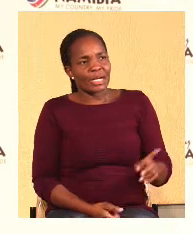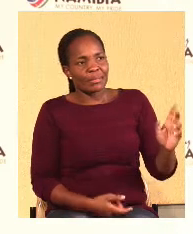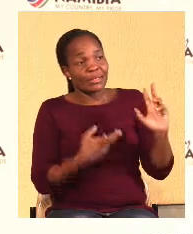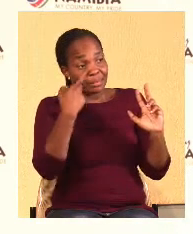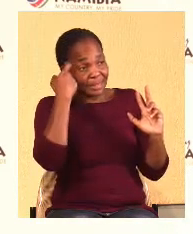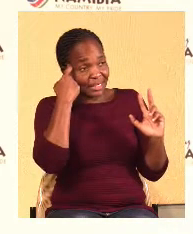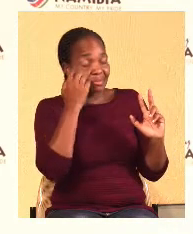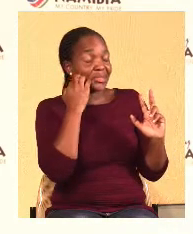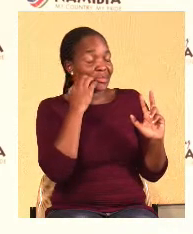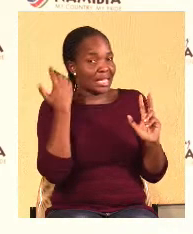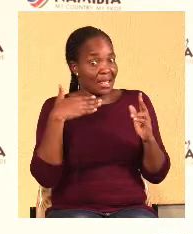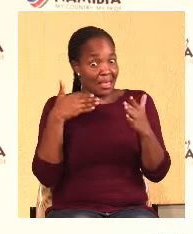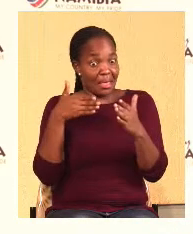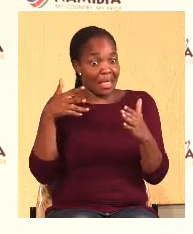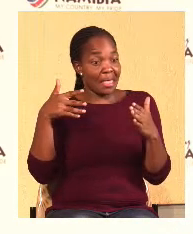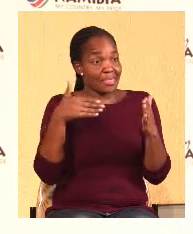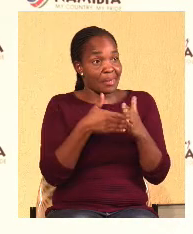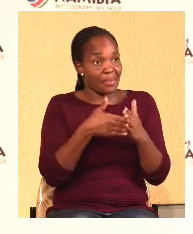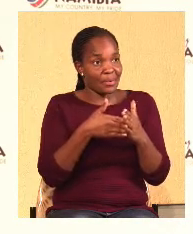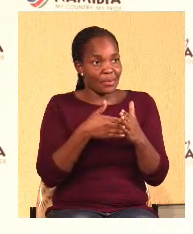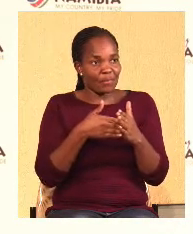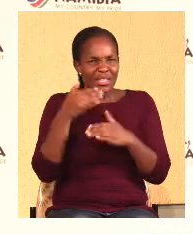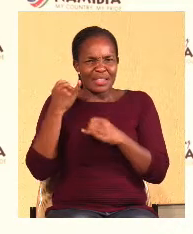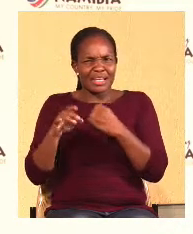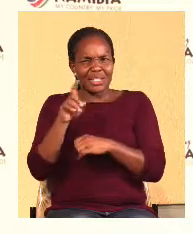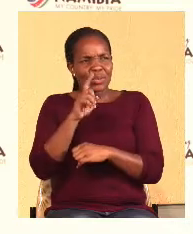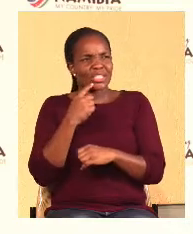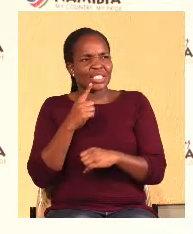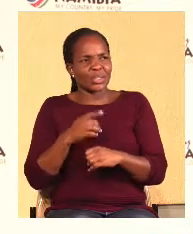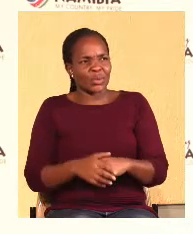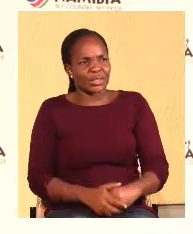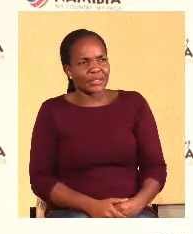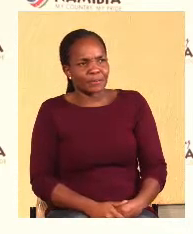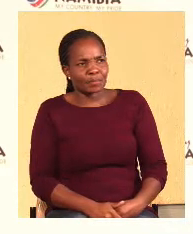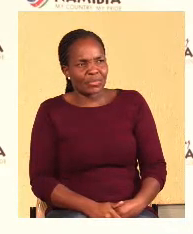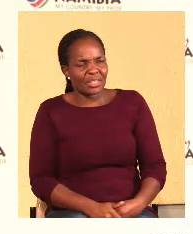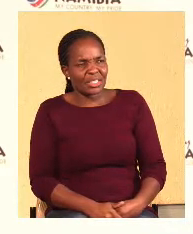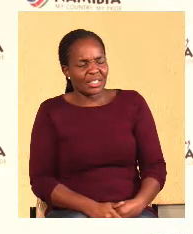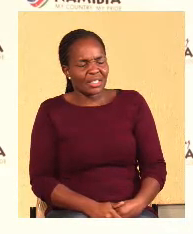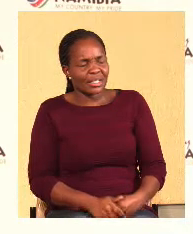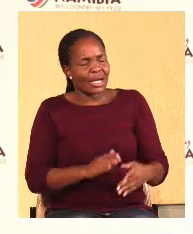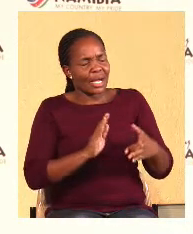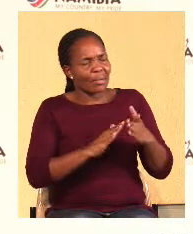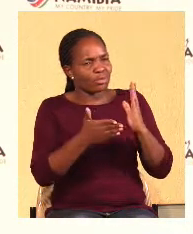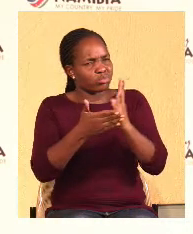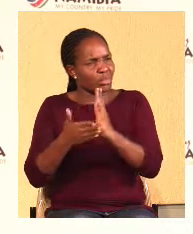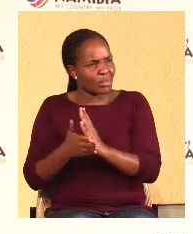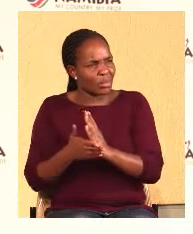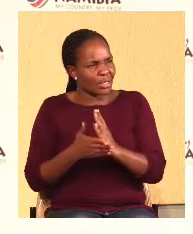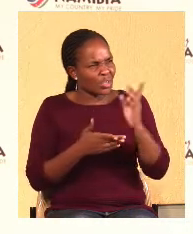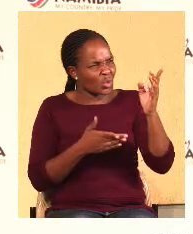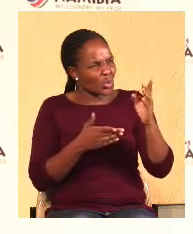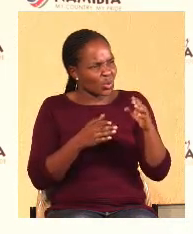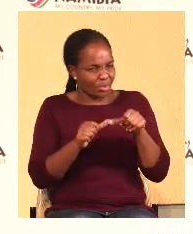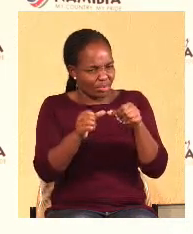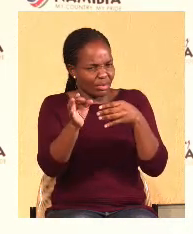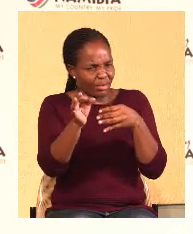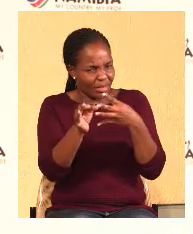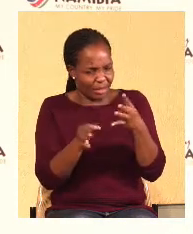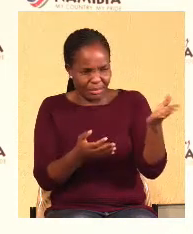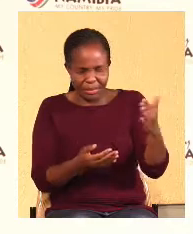me for that. Mr. Deng's last question was about the abrupt closure. I think you were still busy explaining yes. that.